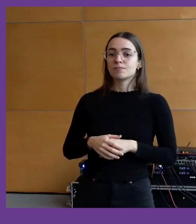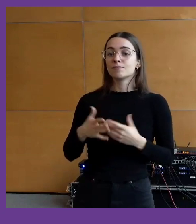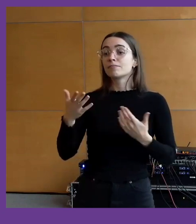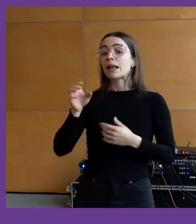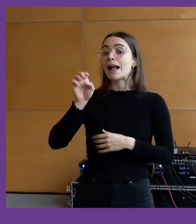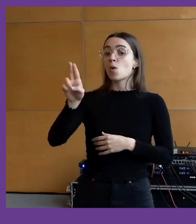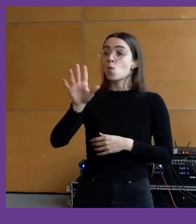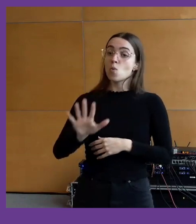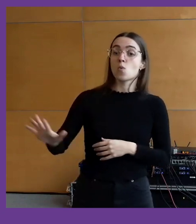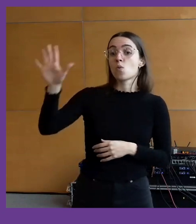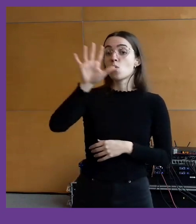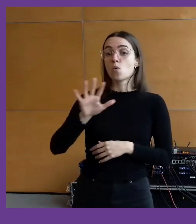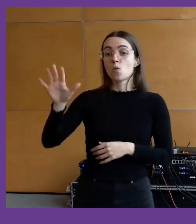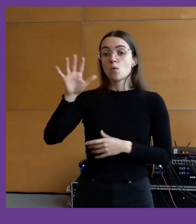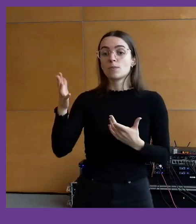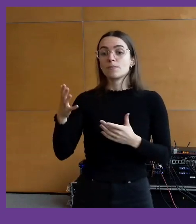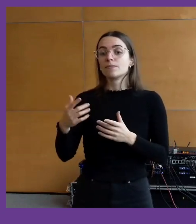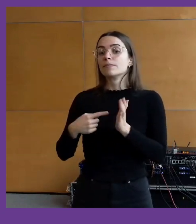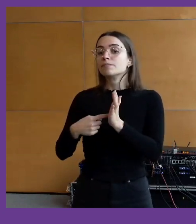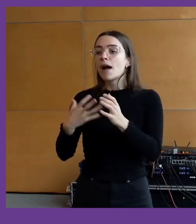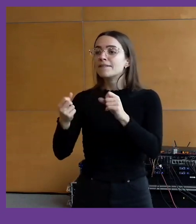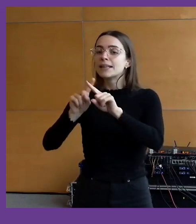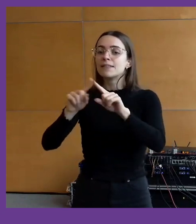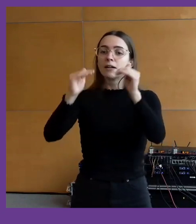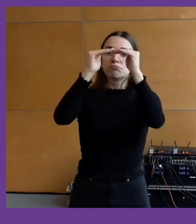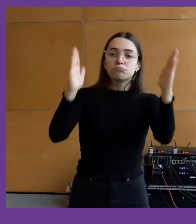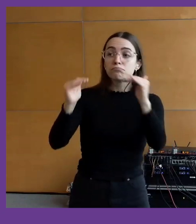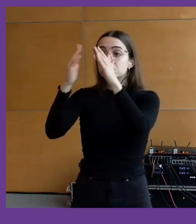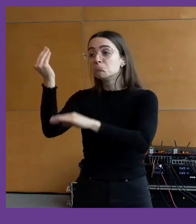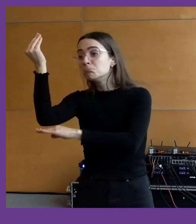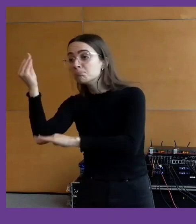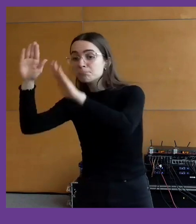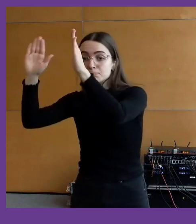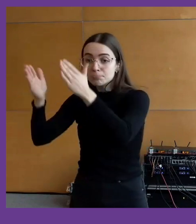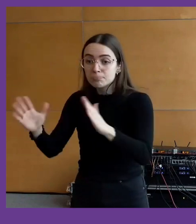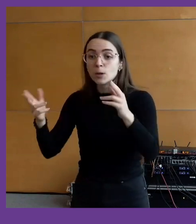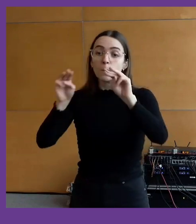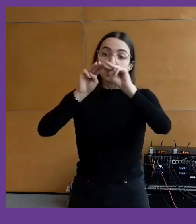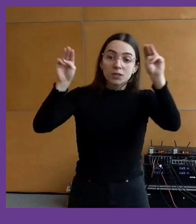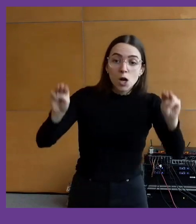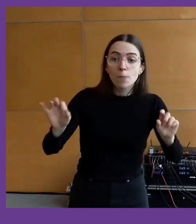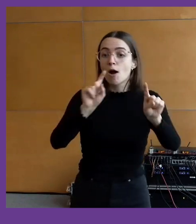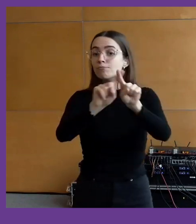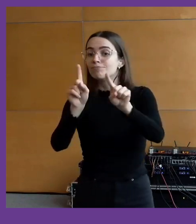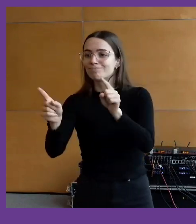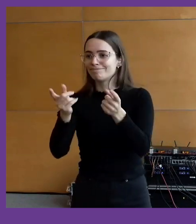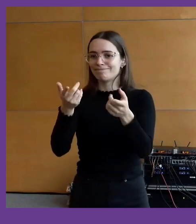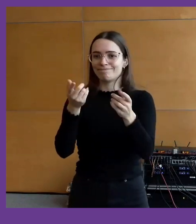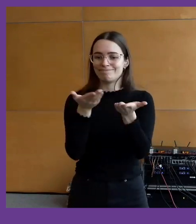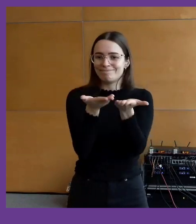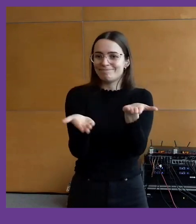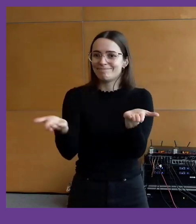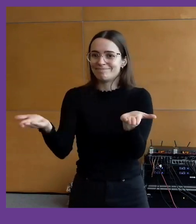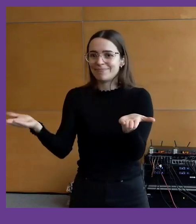to monuments, sites, and national of cultural importance, and that recreation